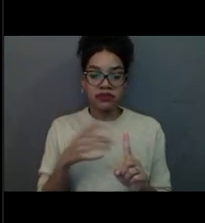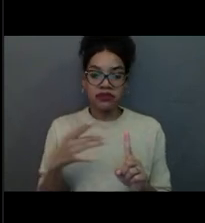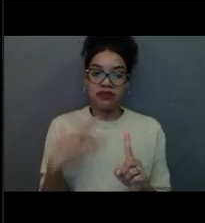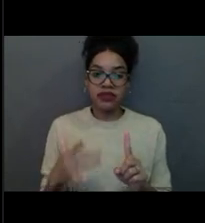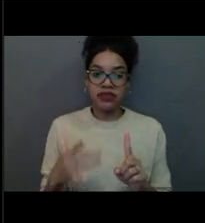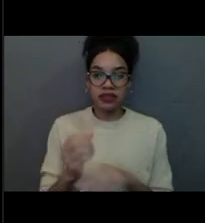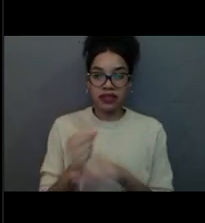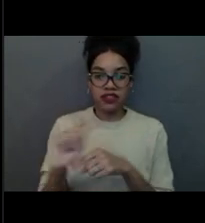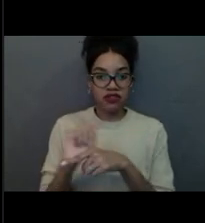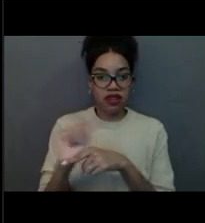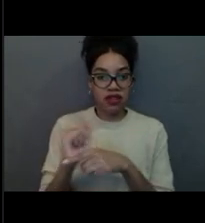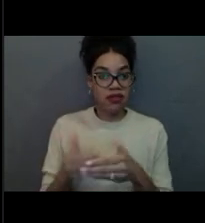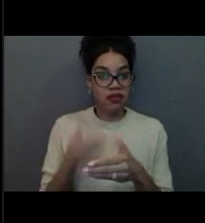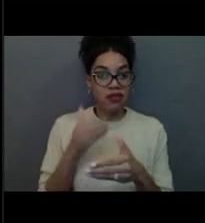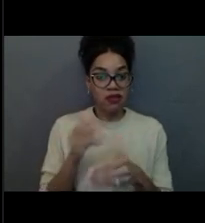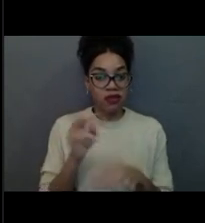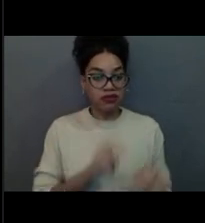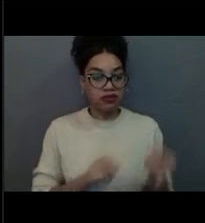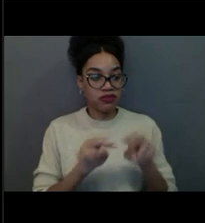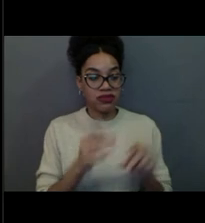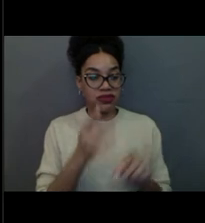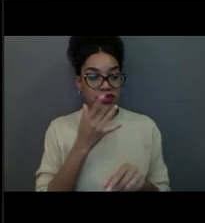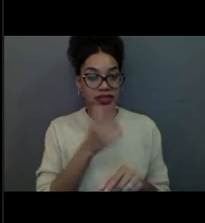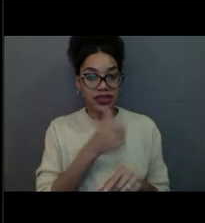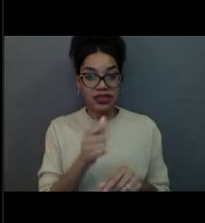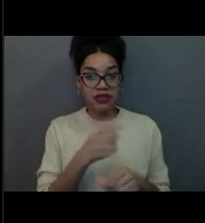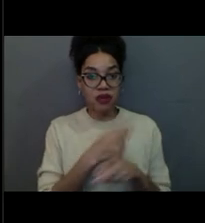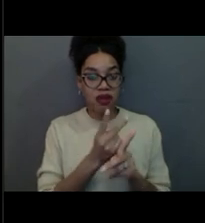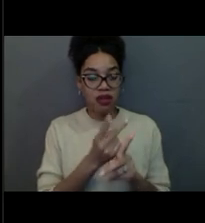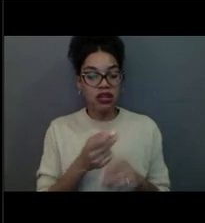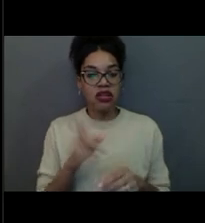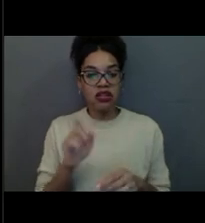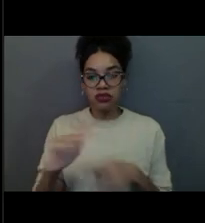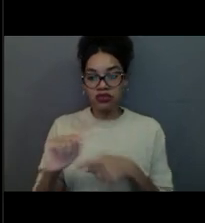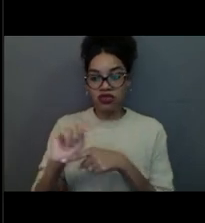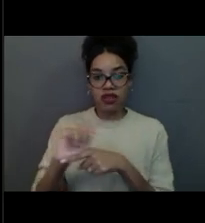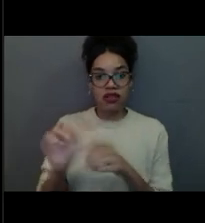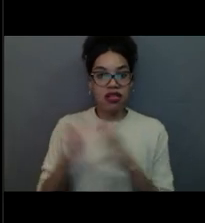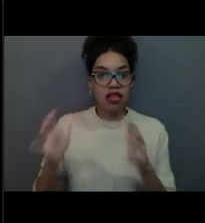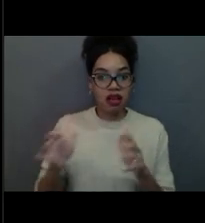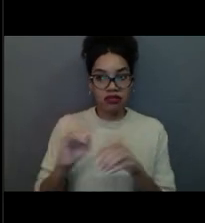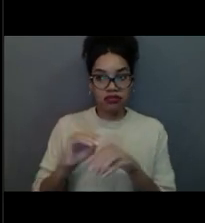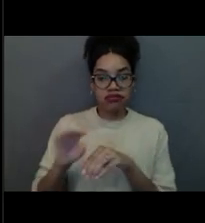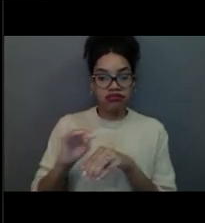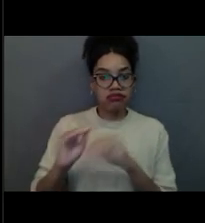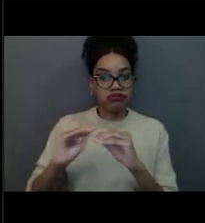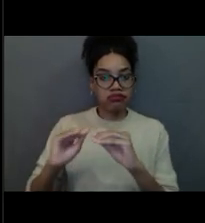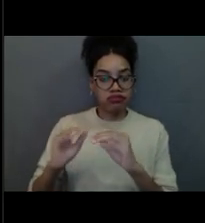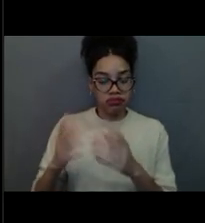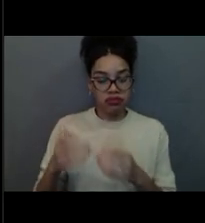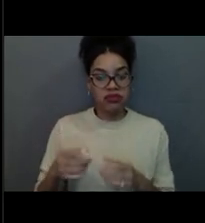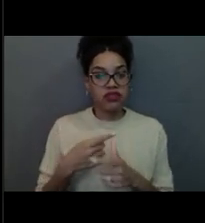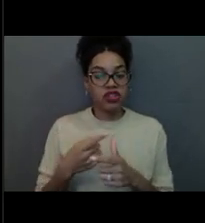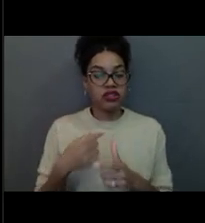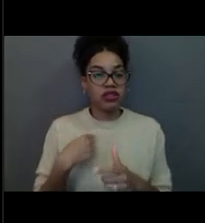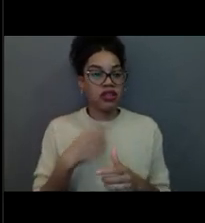you look at any product. You're trained well before you taste or smell any product. So,